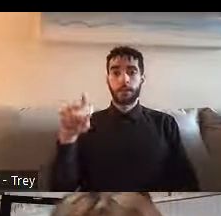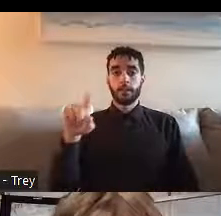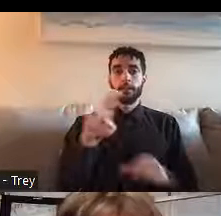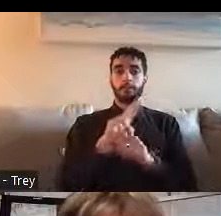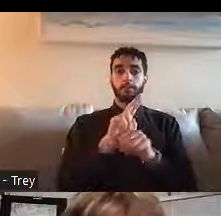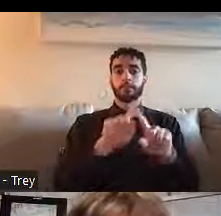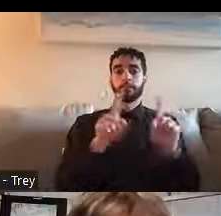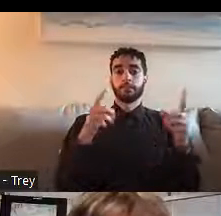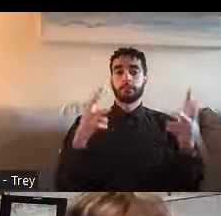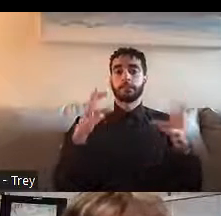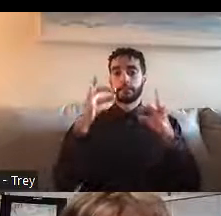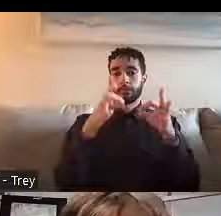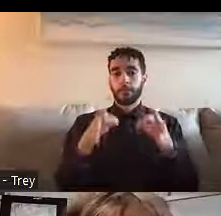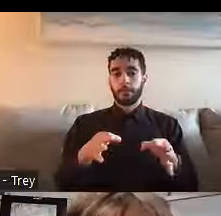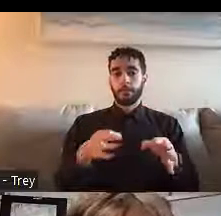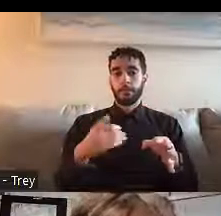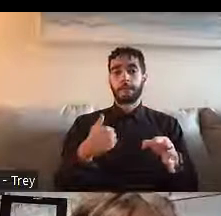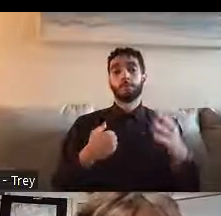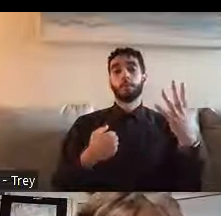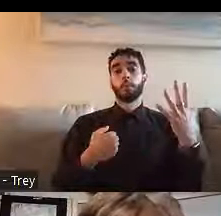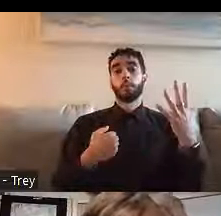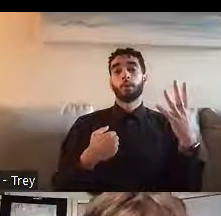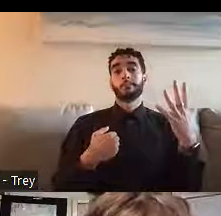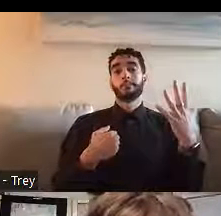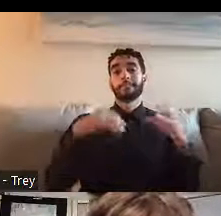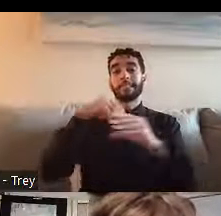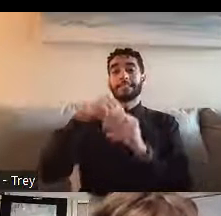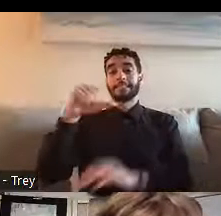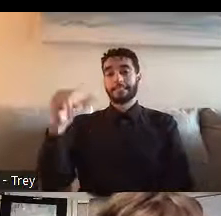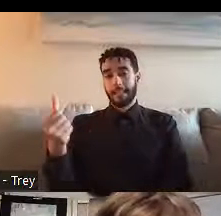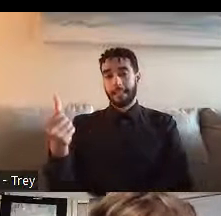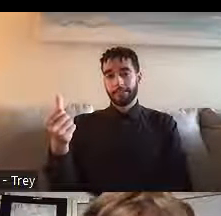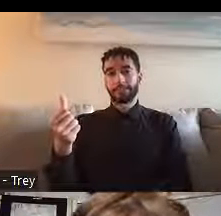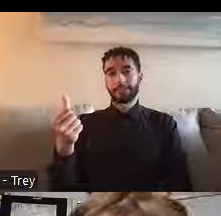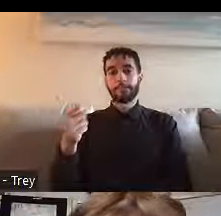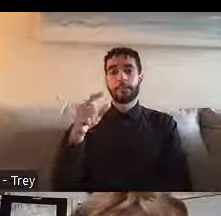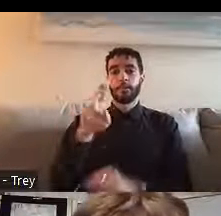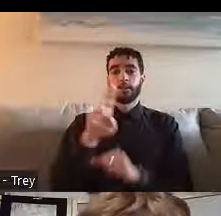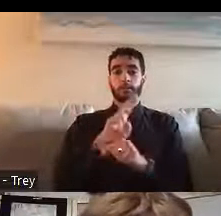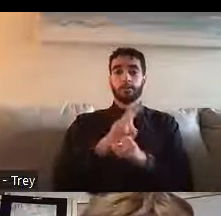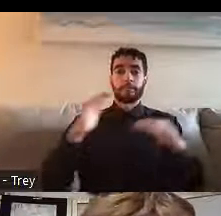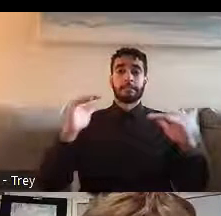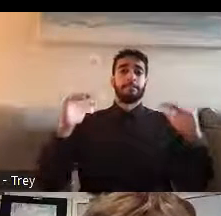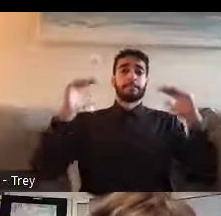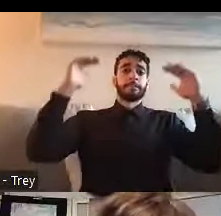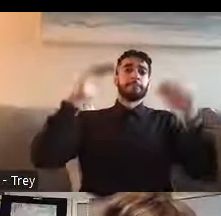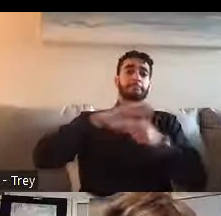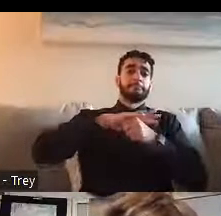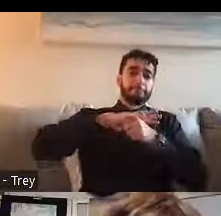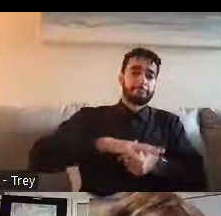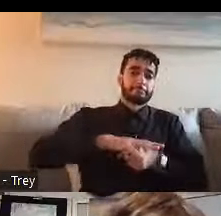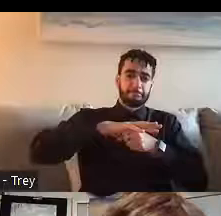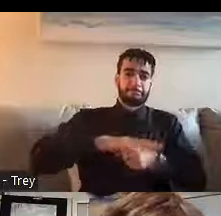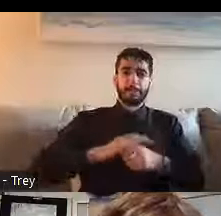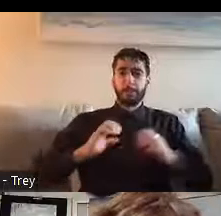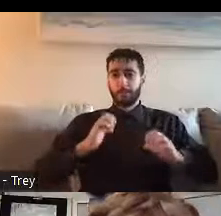this. They talk about 4 in 10 experiencing high emotional strain, most of which are women, and